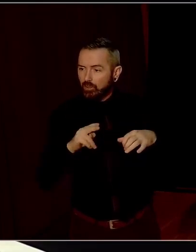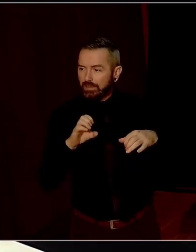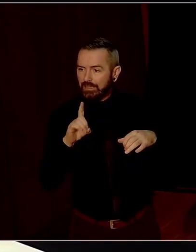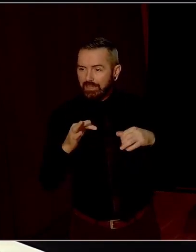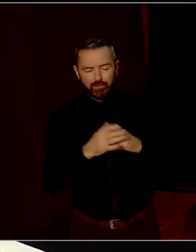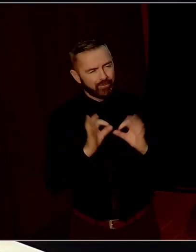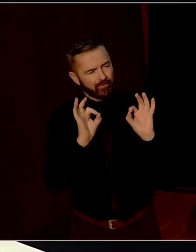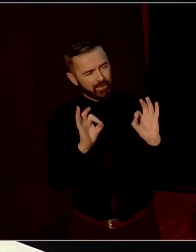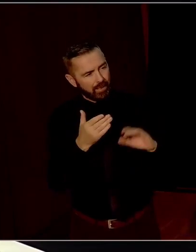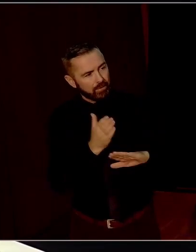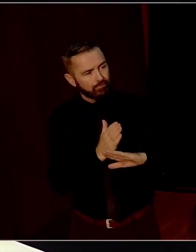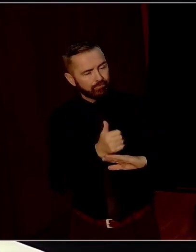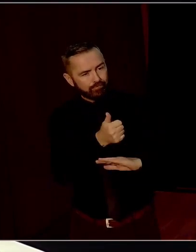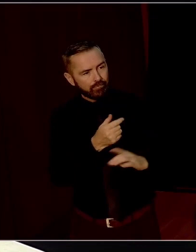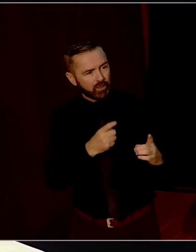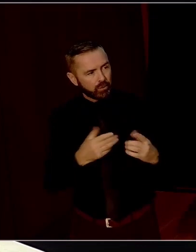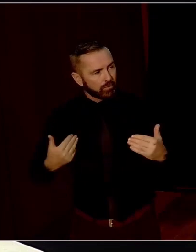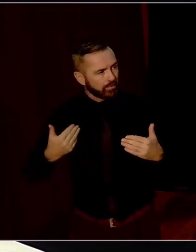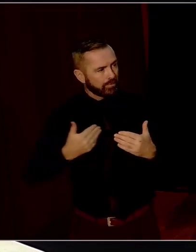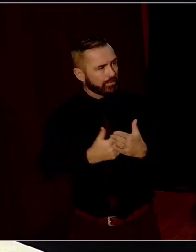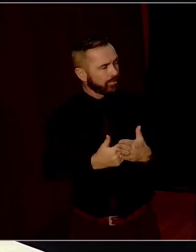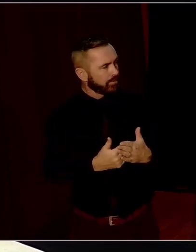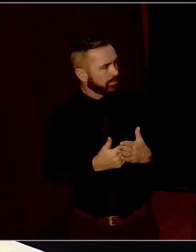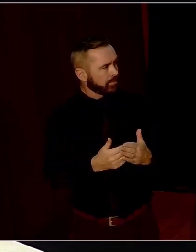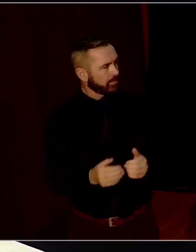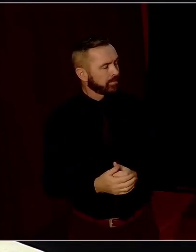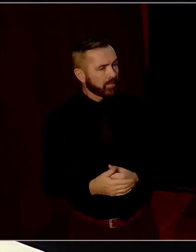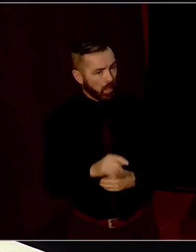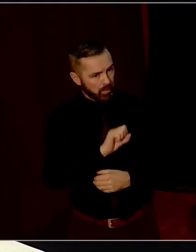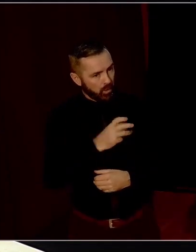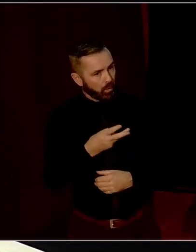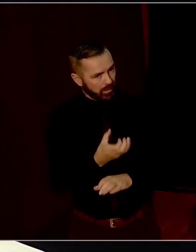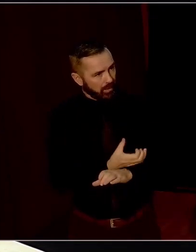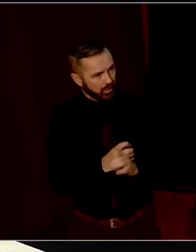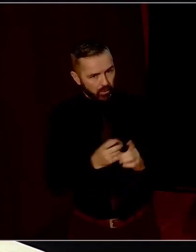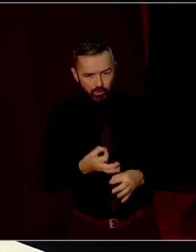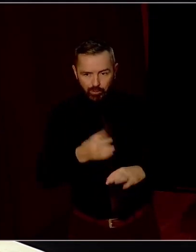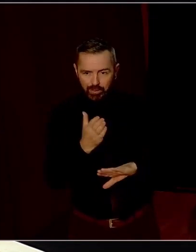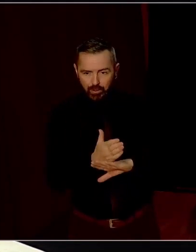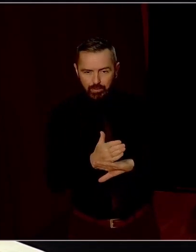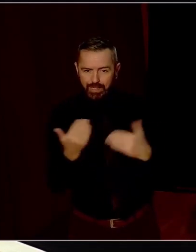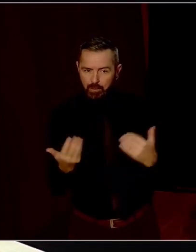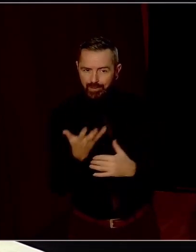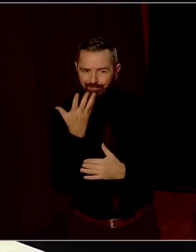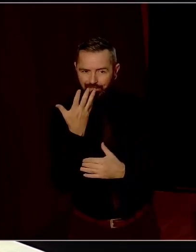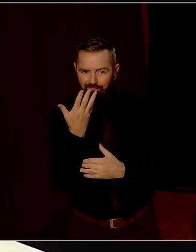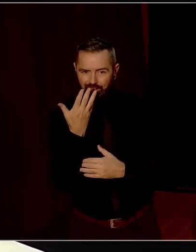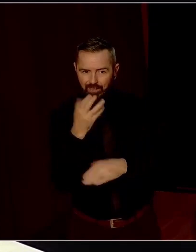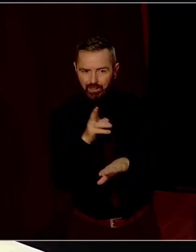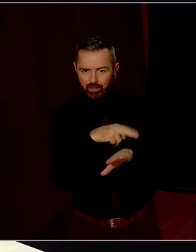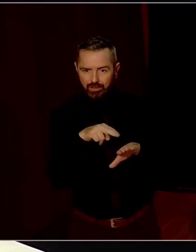the magnificent job they've been doing so far and no doubt will continue to do. This is the fifth